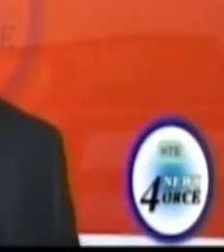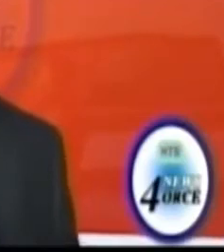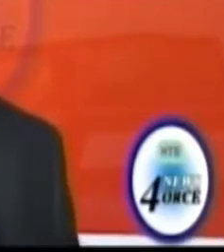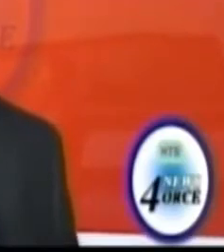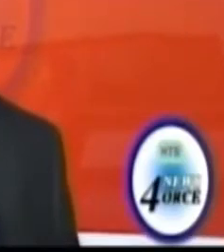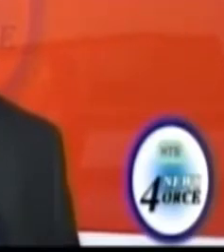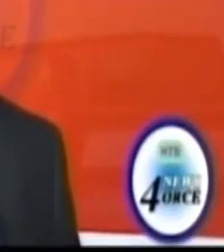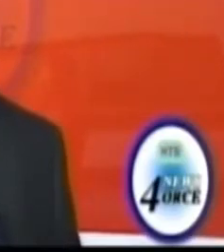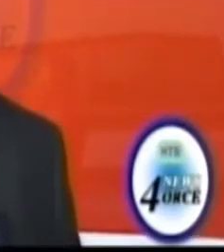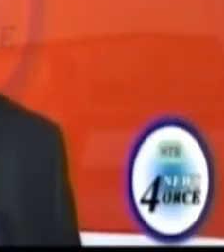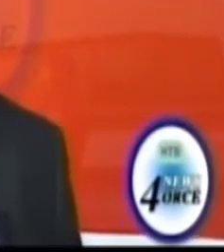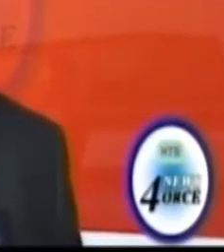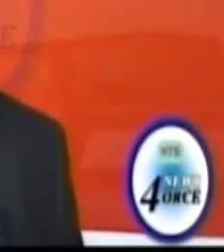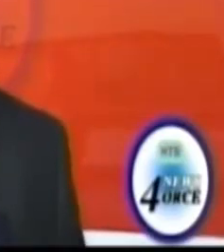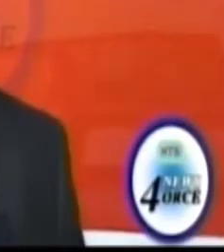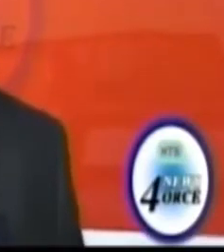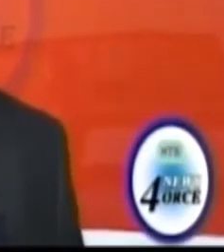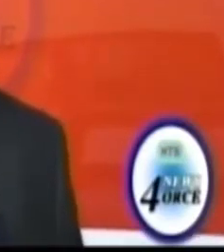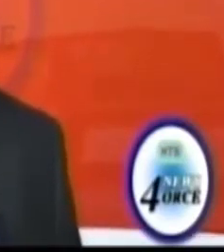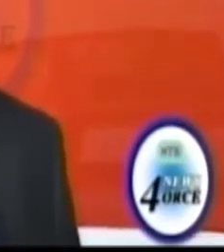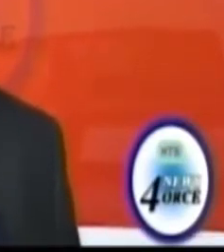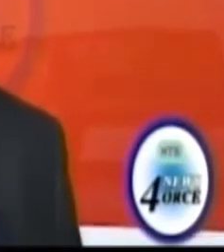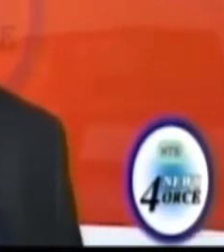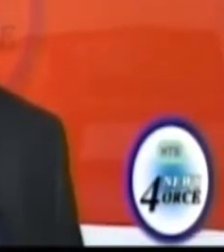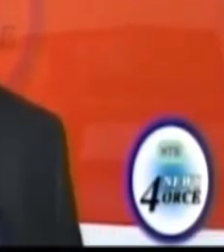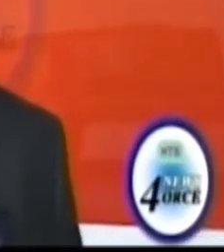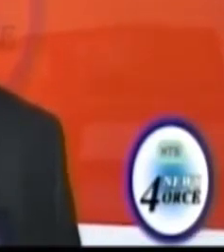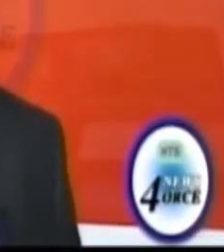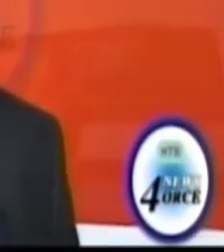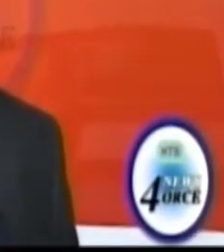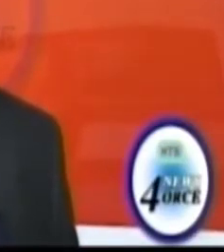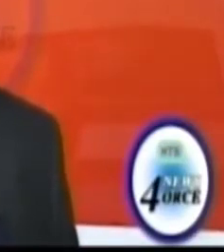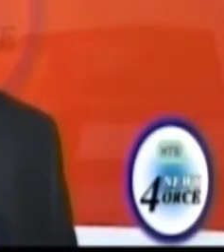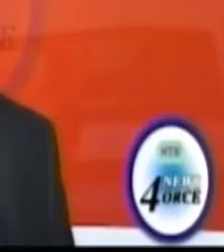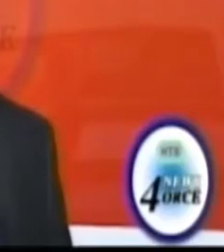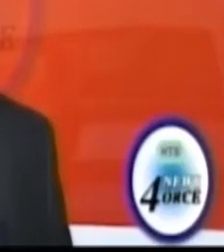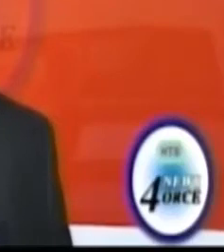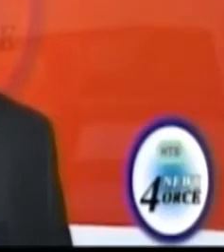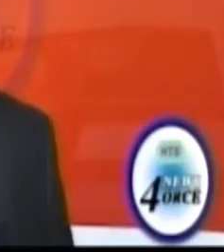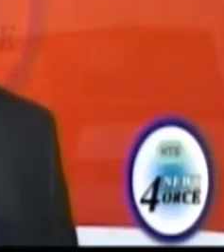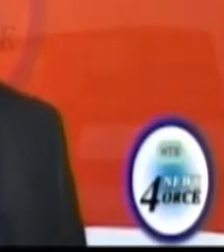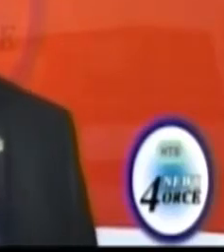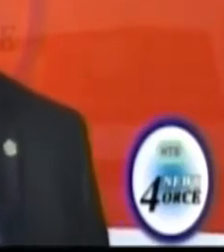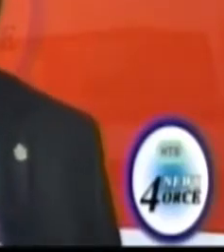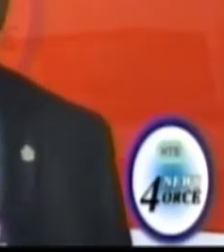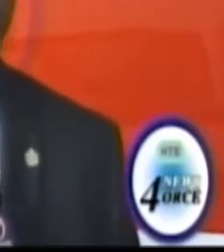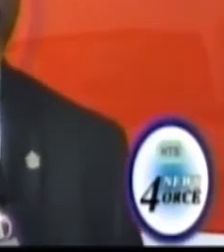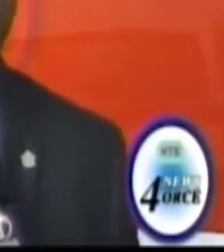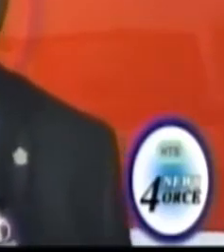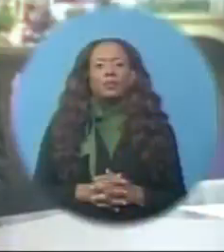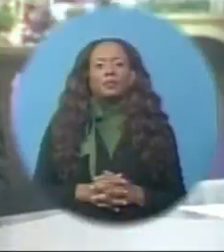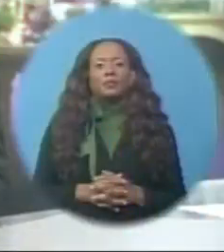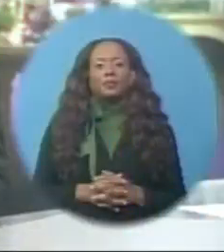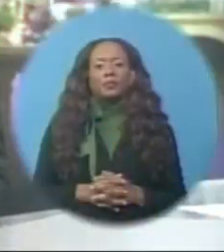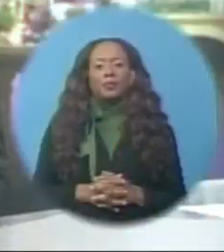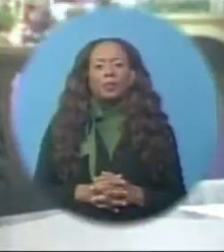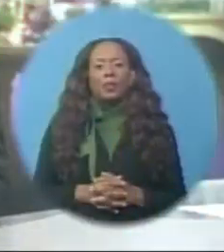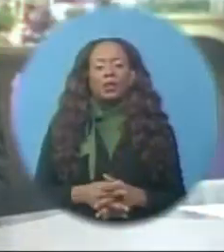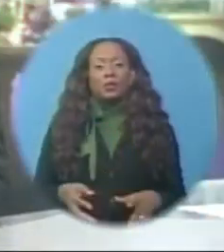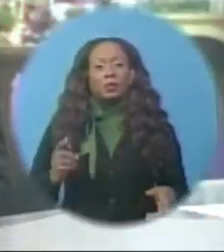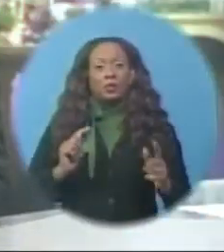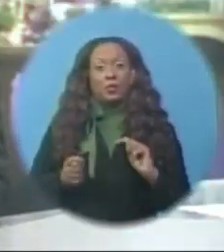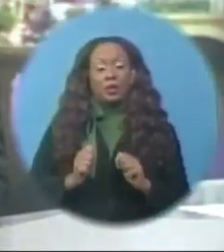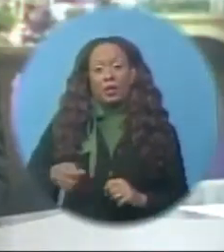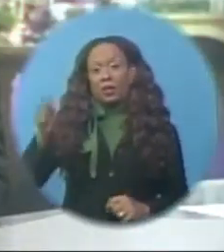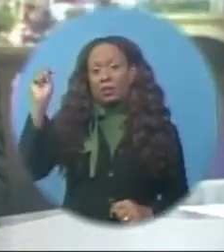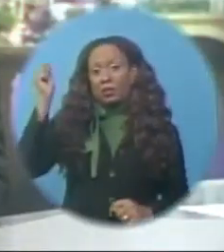Prime Minister, and the Prime Minister willingly got some money so that was able to give to the department. Trinidad